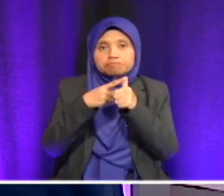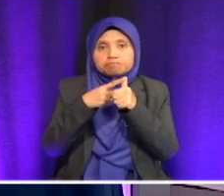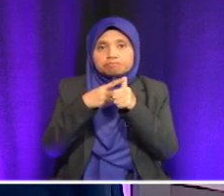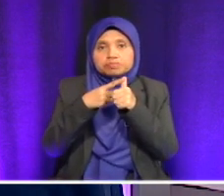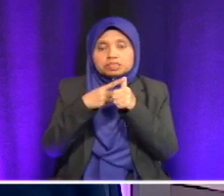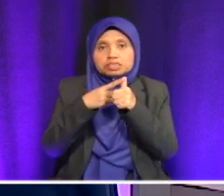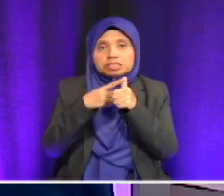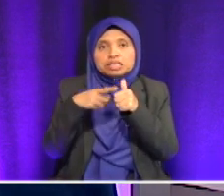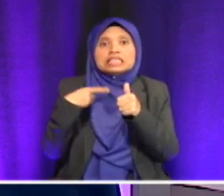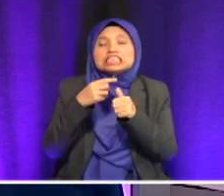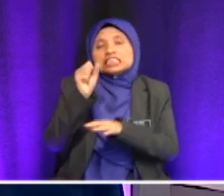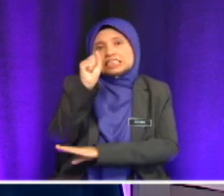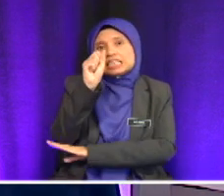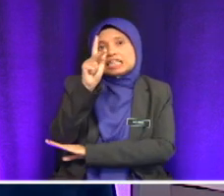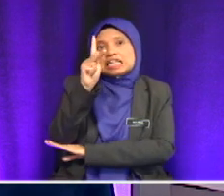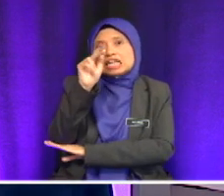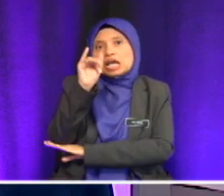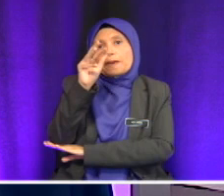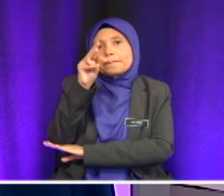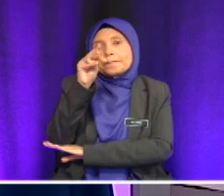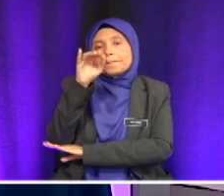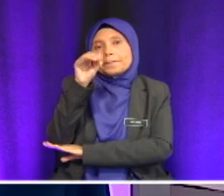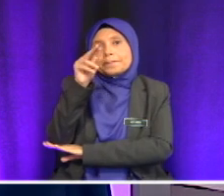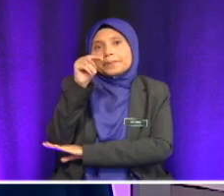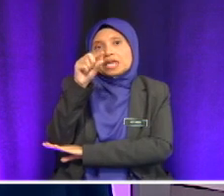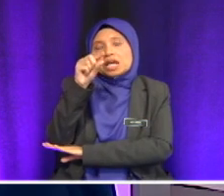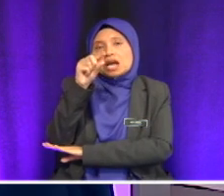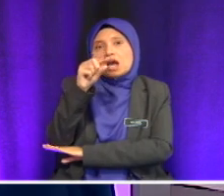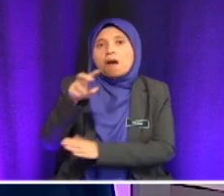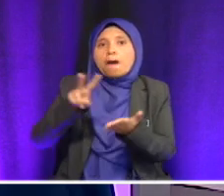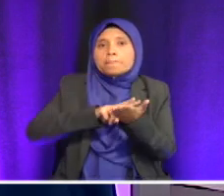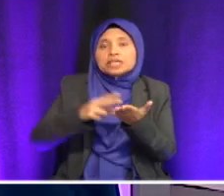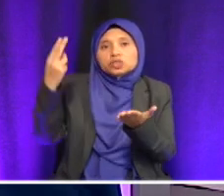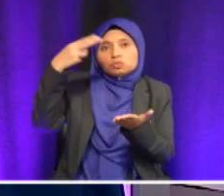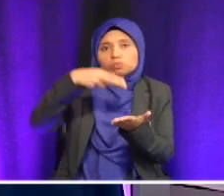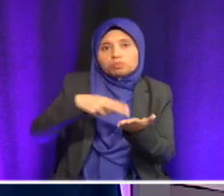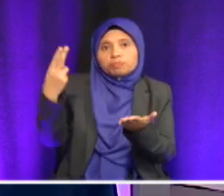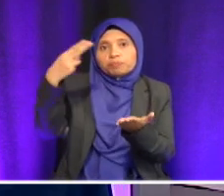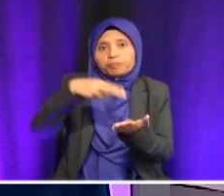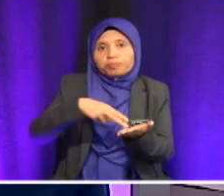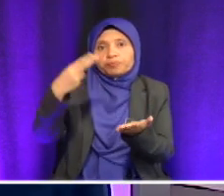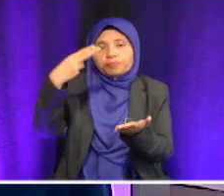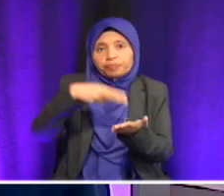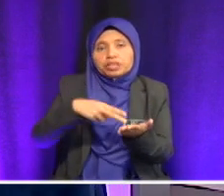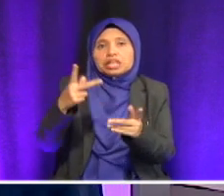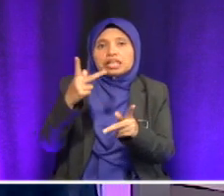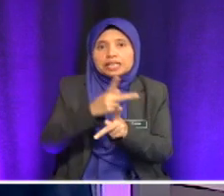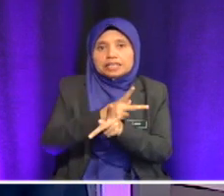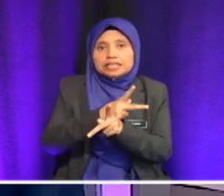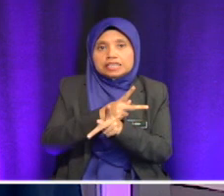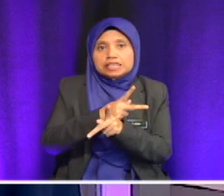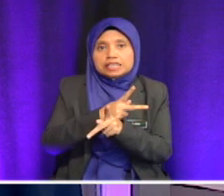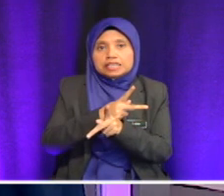we have skimming. Skimming, So okay. skimming is actually reading rapidly in order to get a general overview of the material. We can use